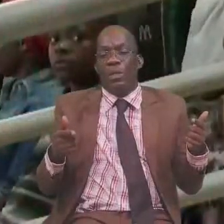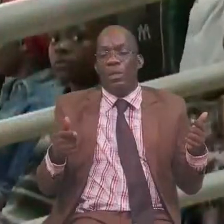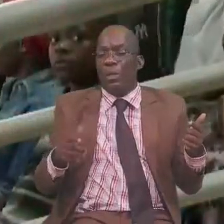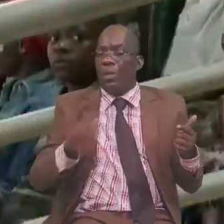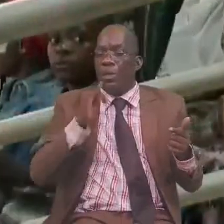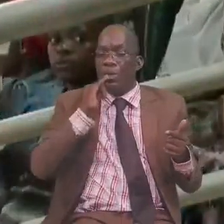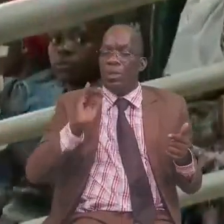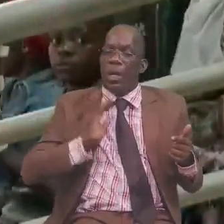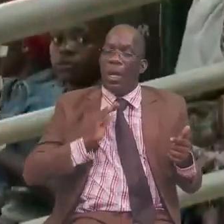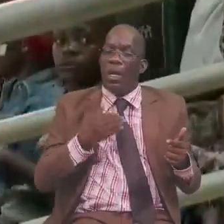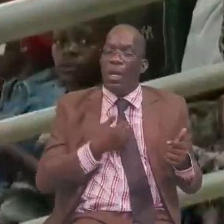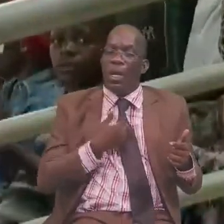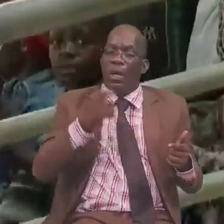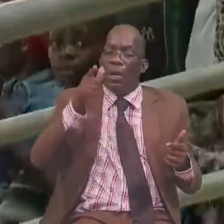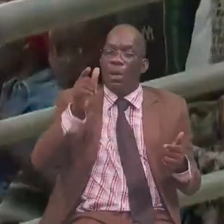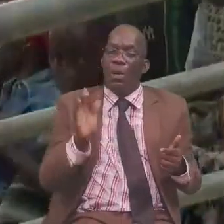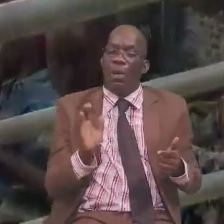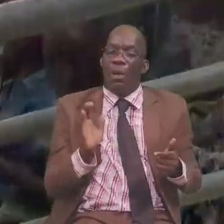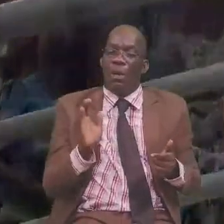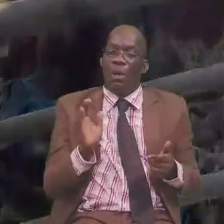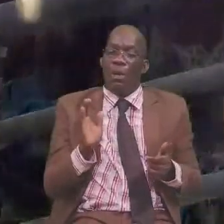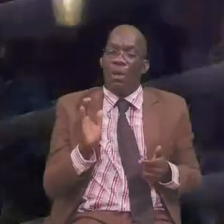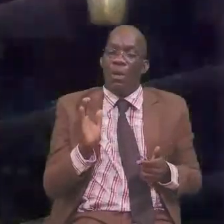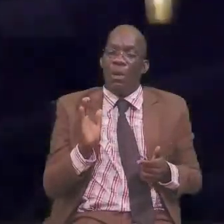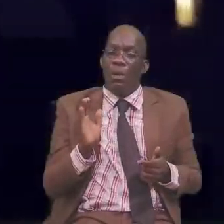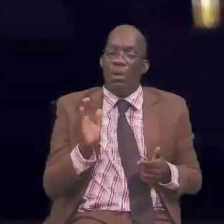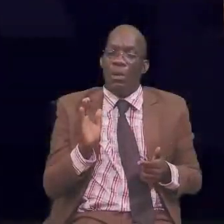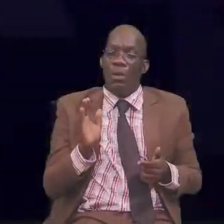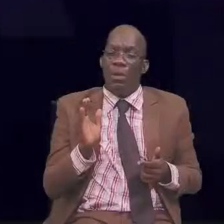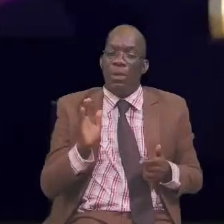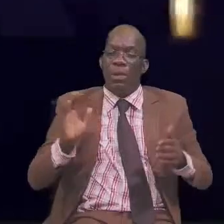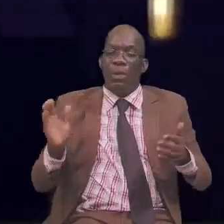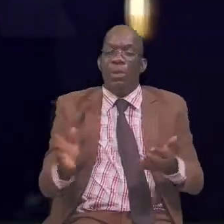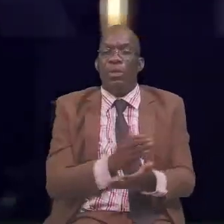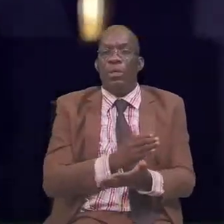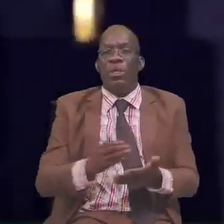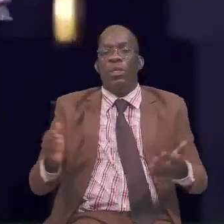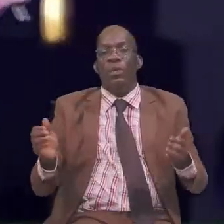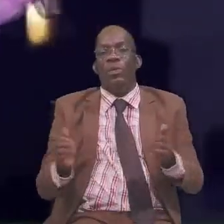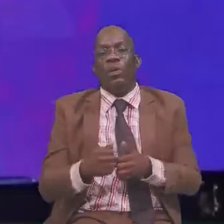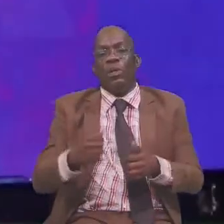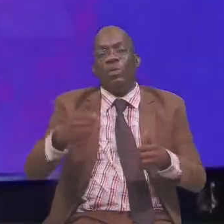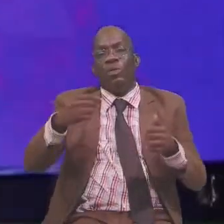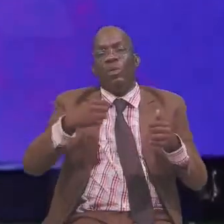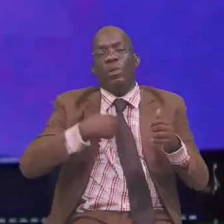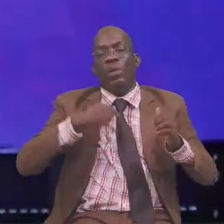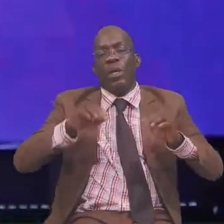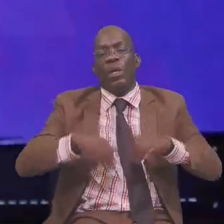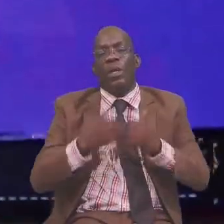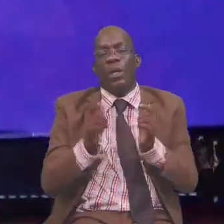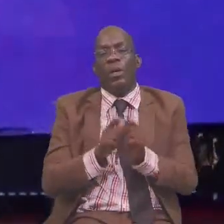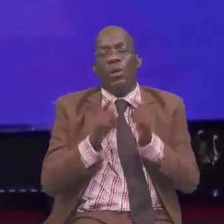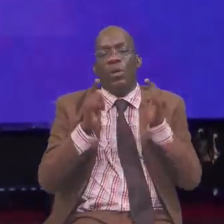great is our God. Sing with me.